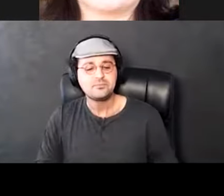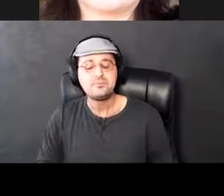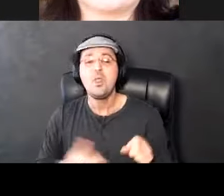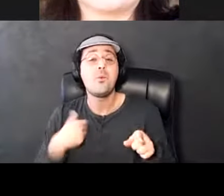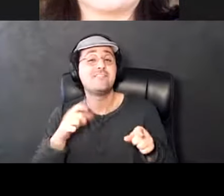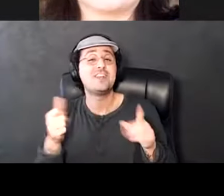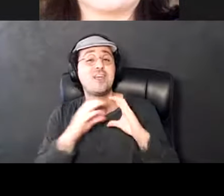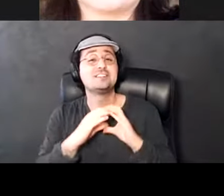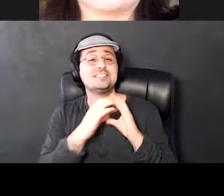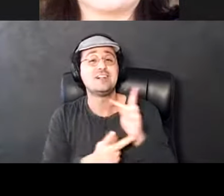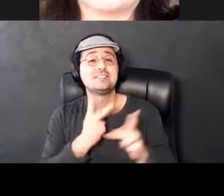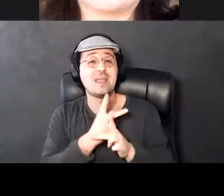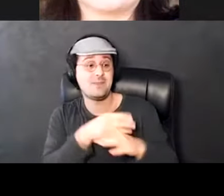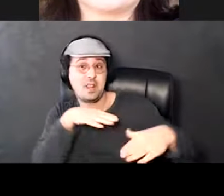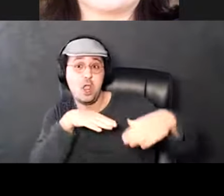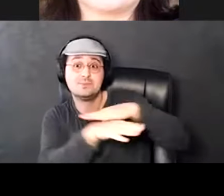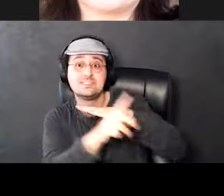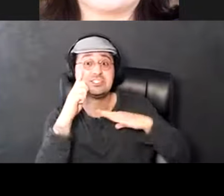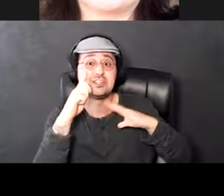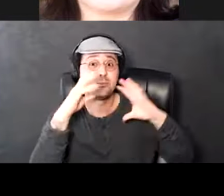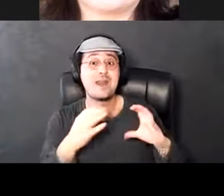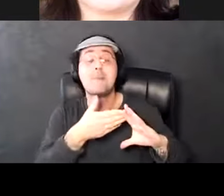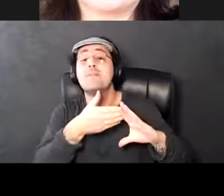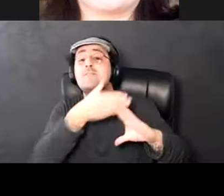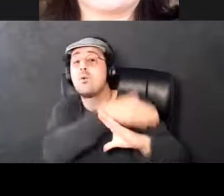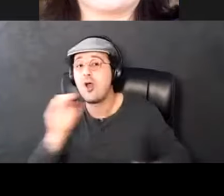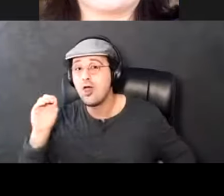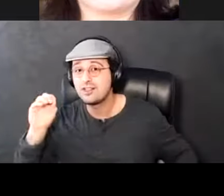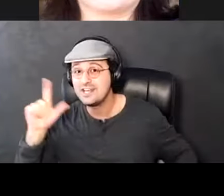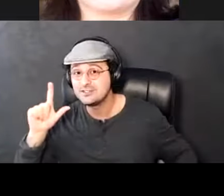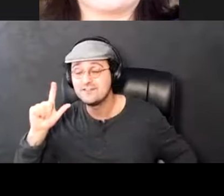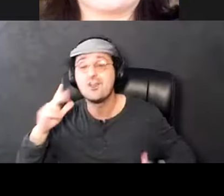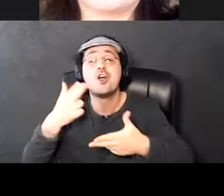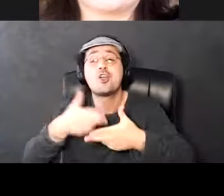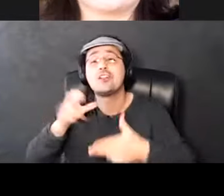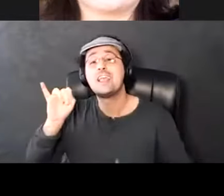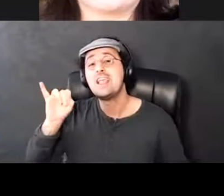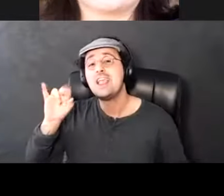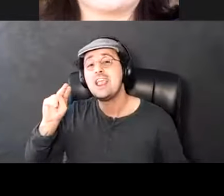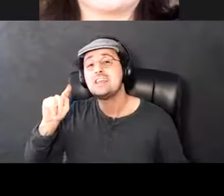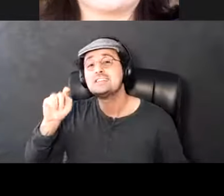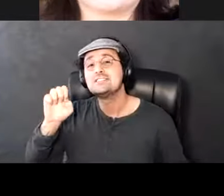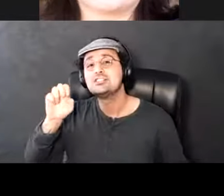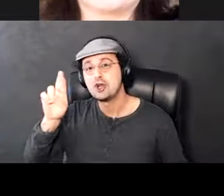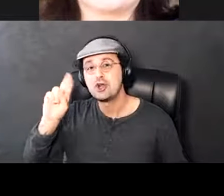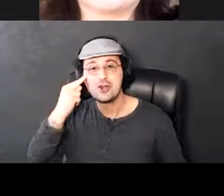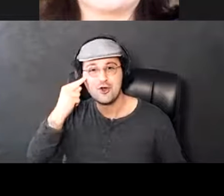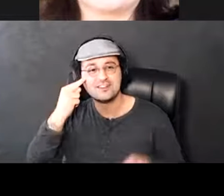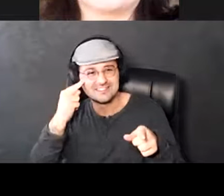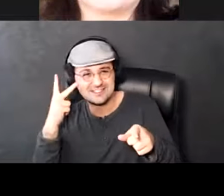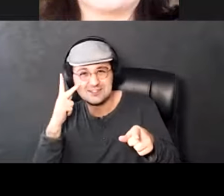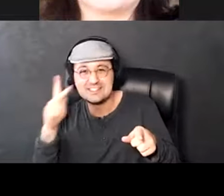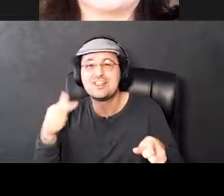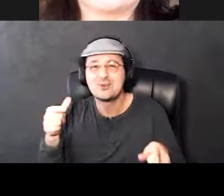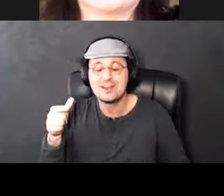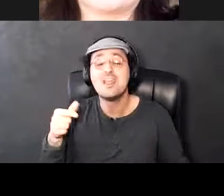type that comes into the brain just before oligodendrocytes do. And they're called interneurons. You can see them here in green. They're actually born down in these ventral